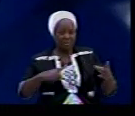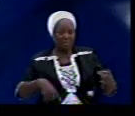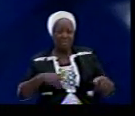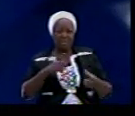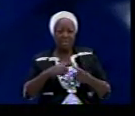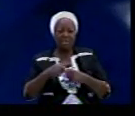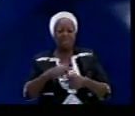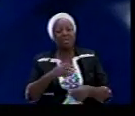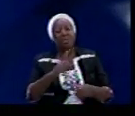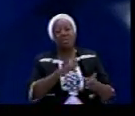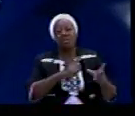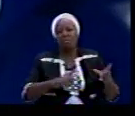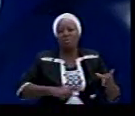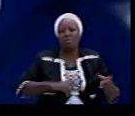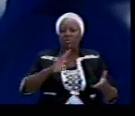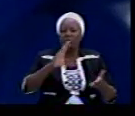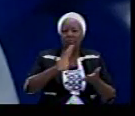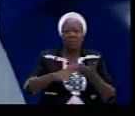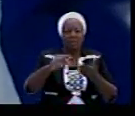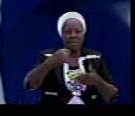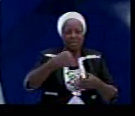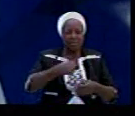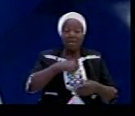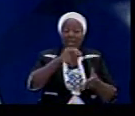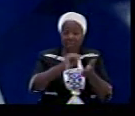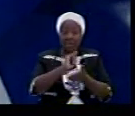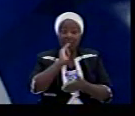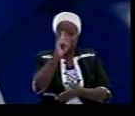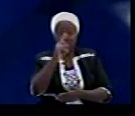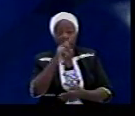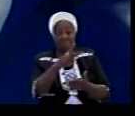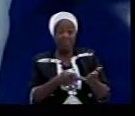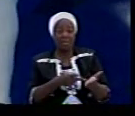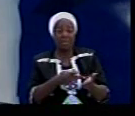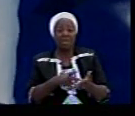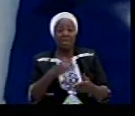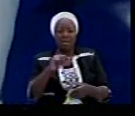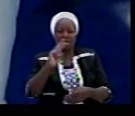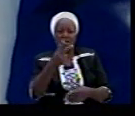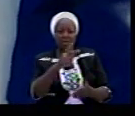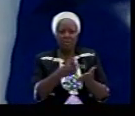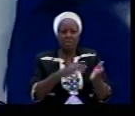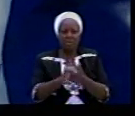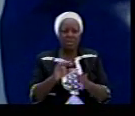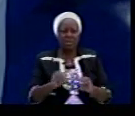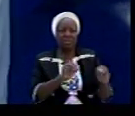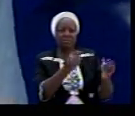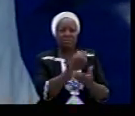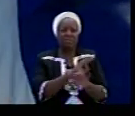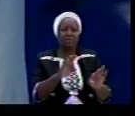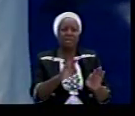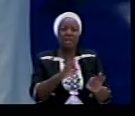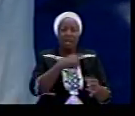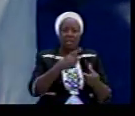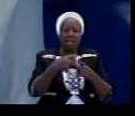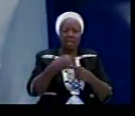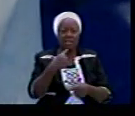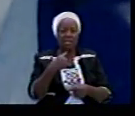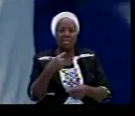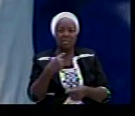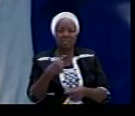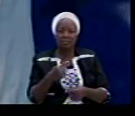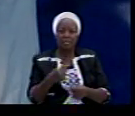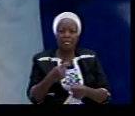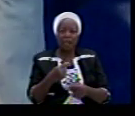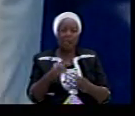is one part. The second part that sets you free. And it says, neither